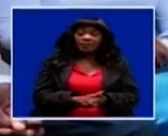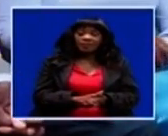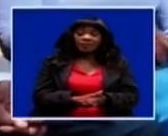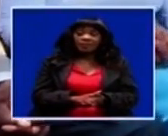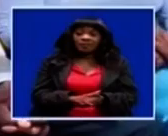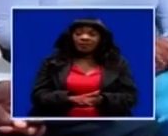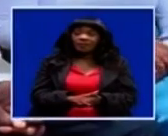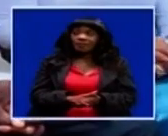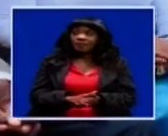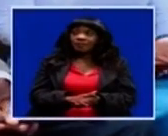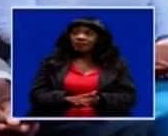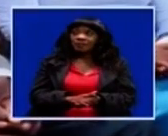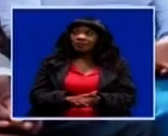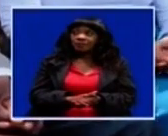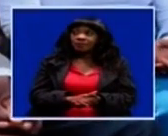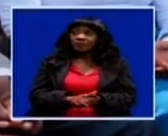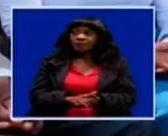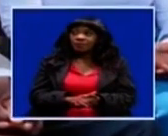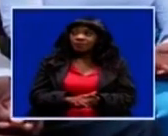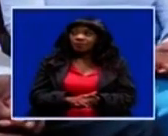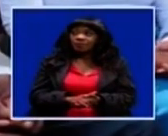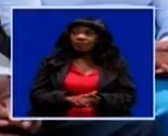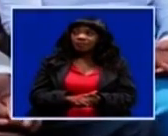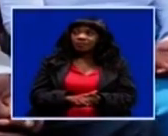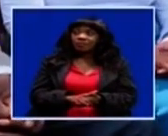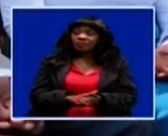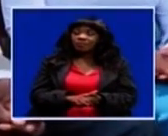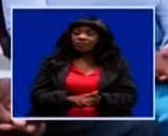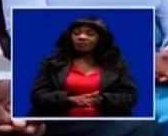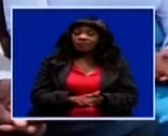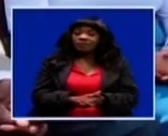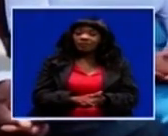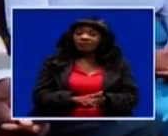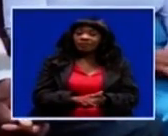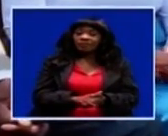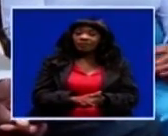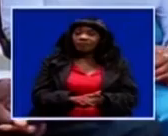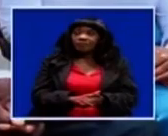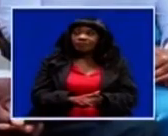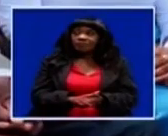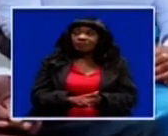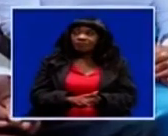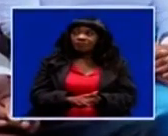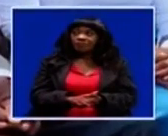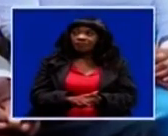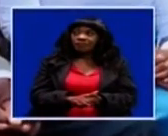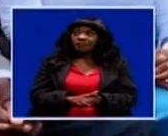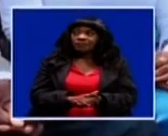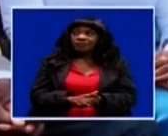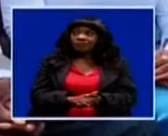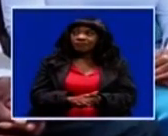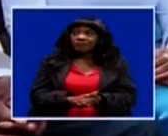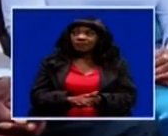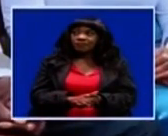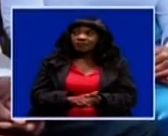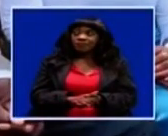As far as we are in the government ruling party, we are ready to work